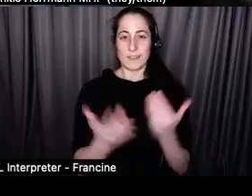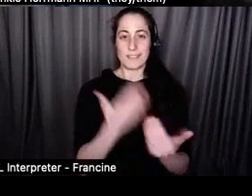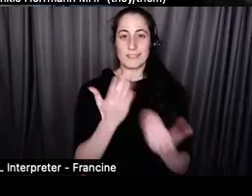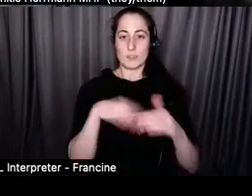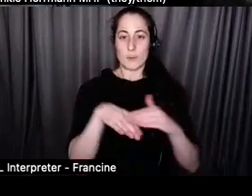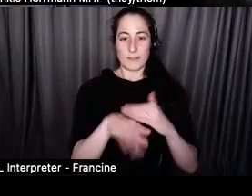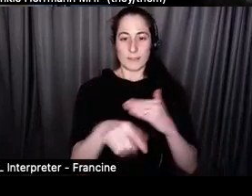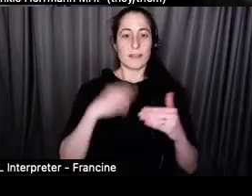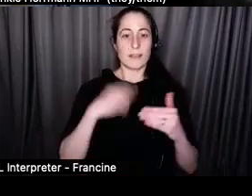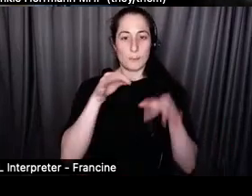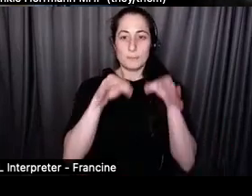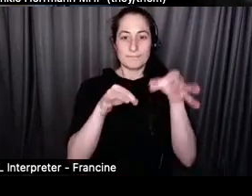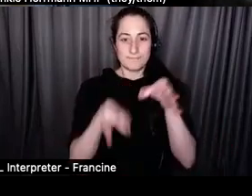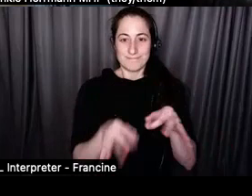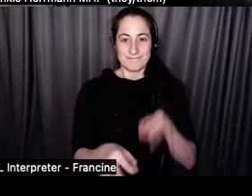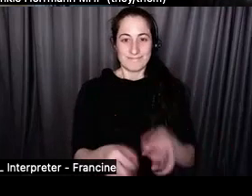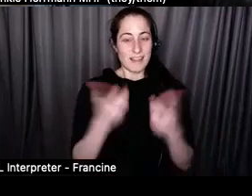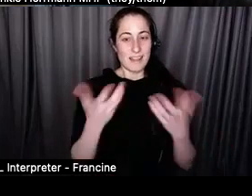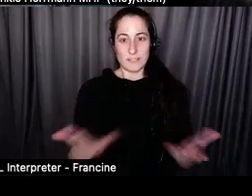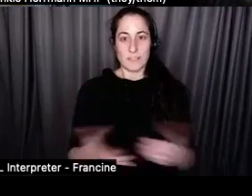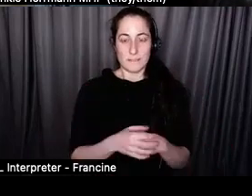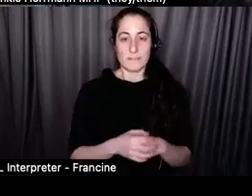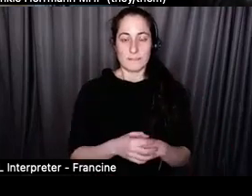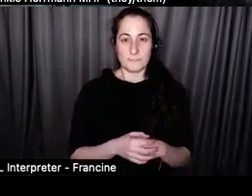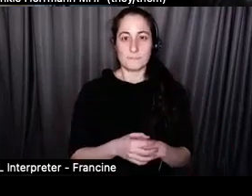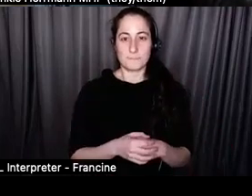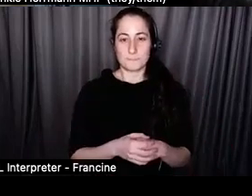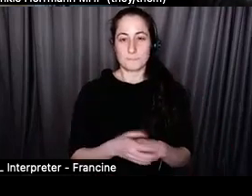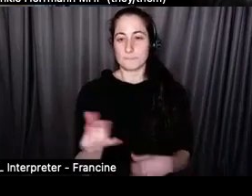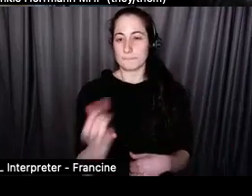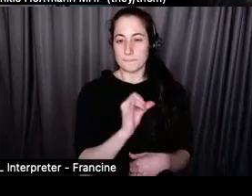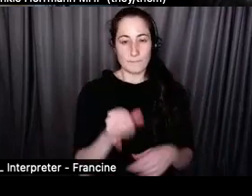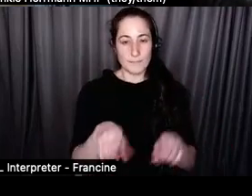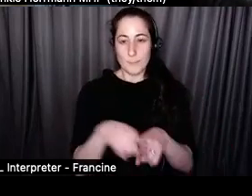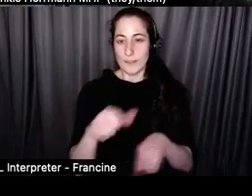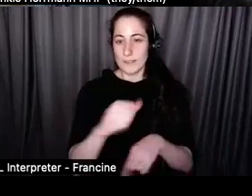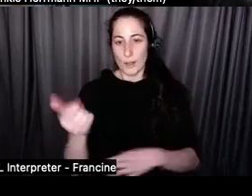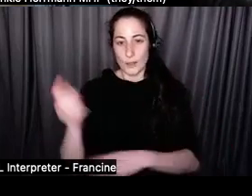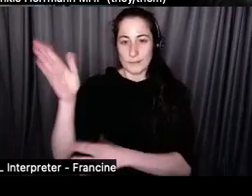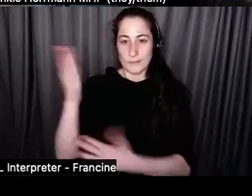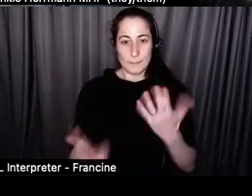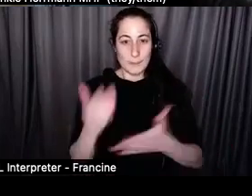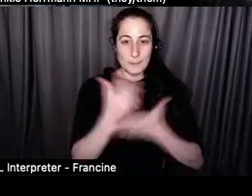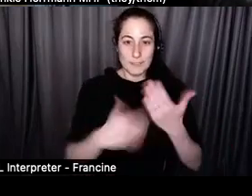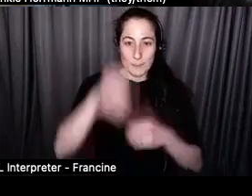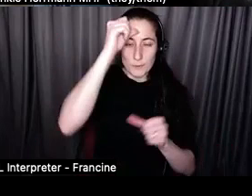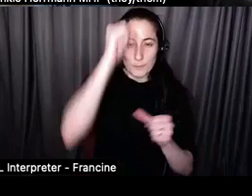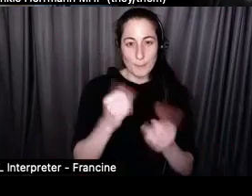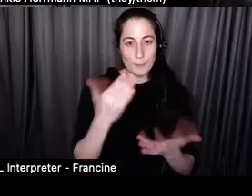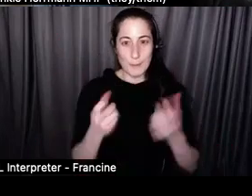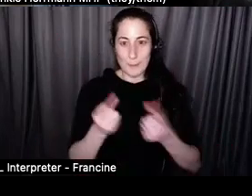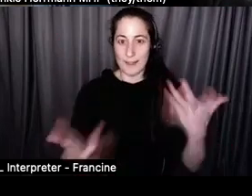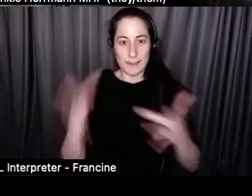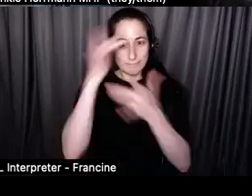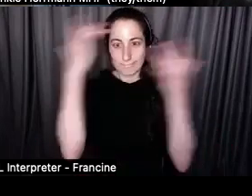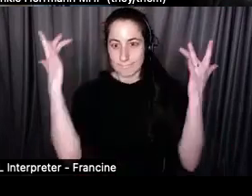going through quite a bit of material. Like with any presentation, some of it might stick, some of it, most of it might not right